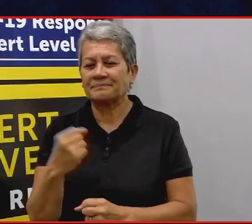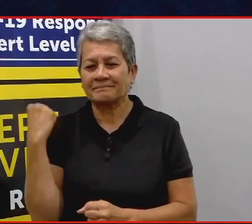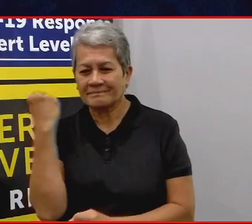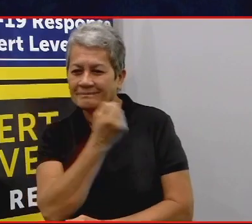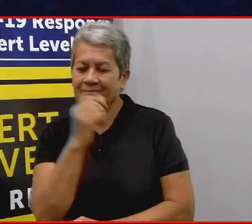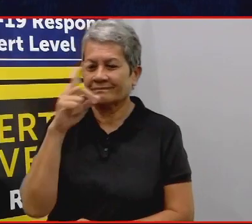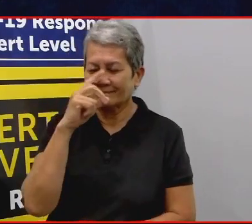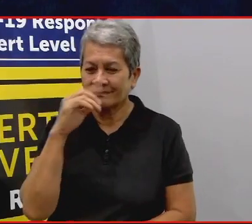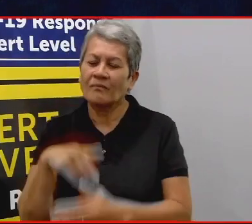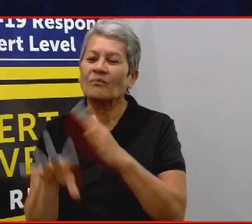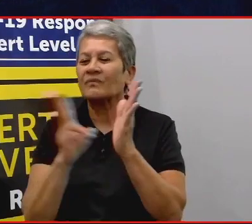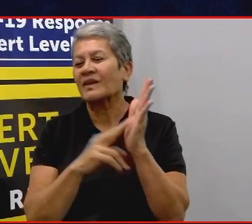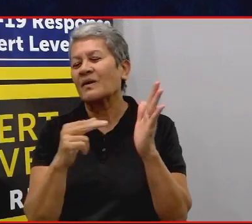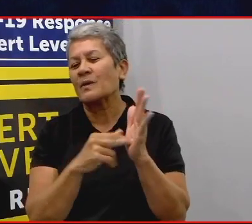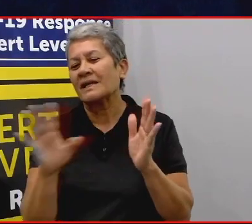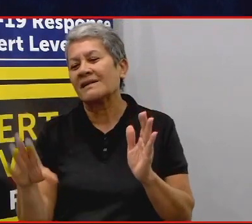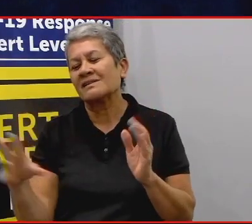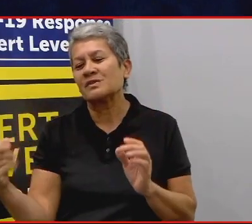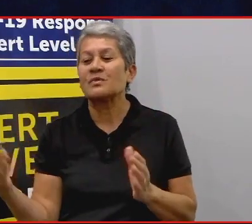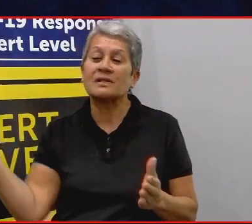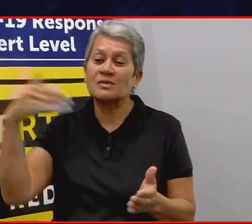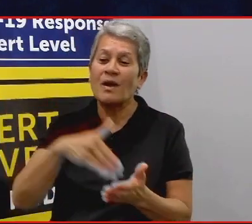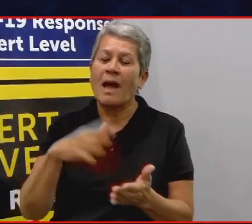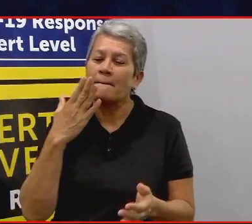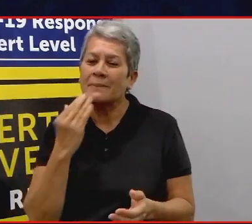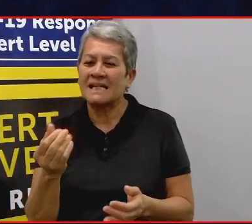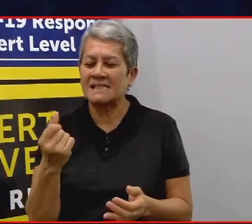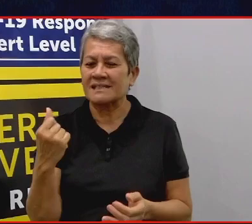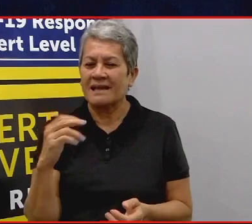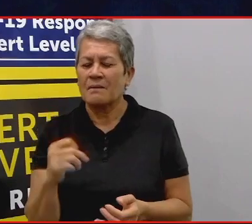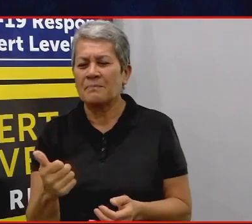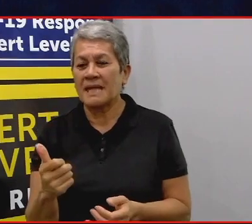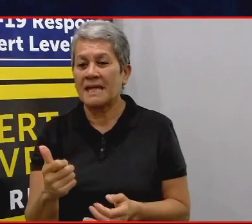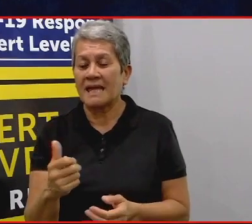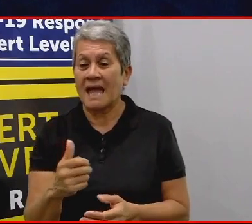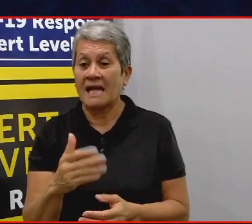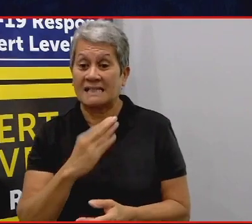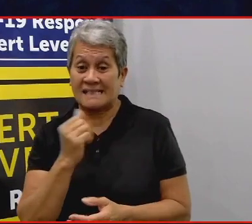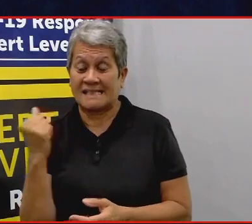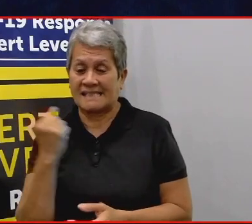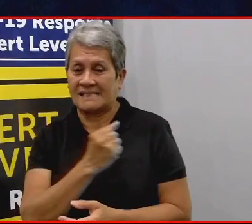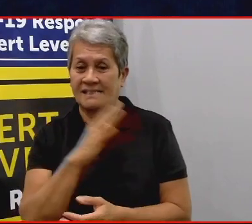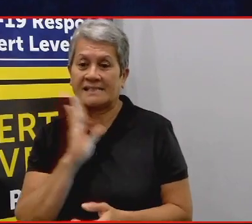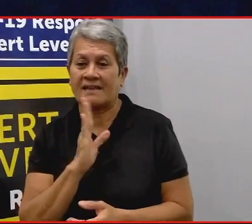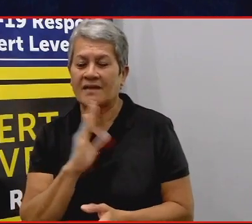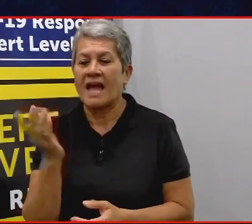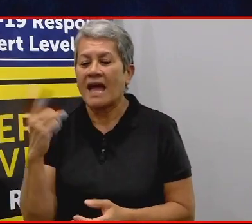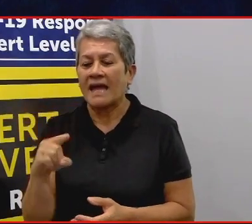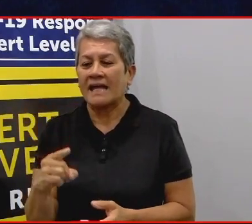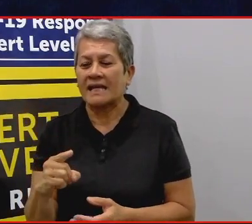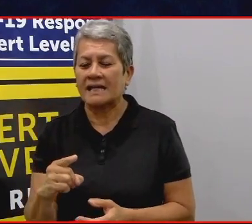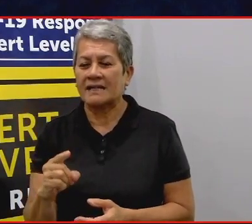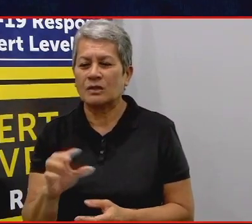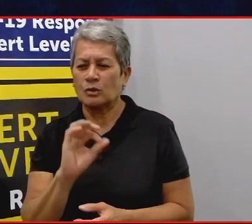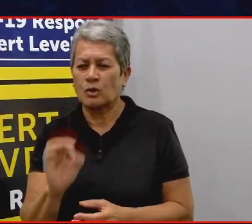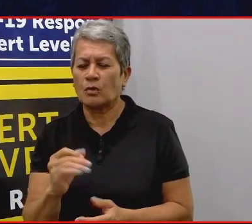return, please be vigilant and avoid exposure while you wait for your departure. Please stay isolated as much